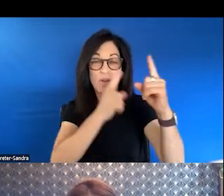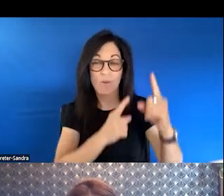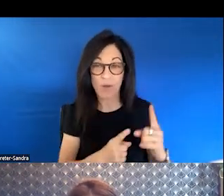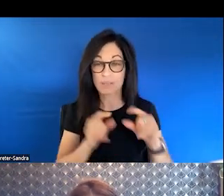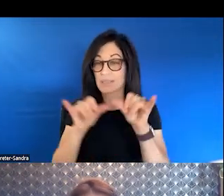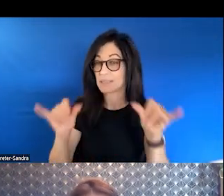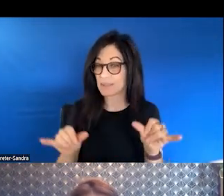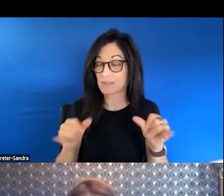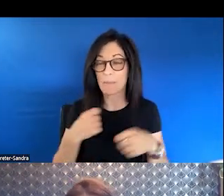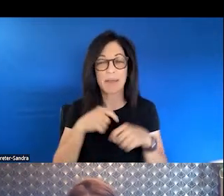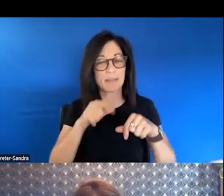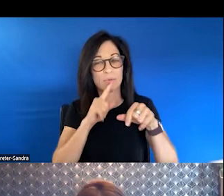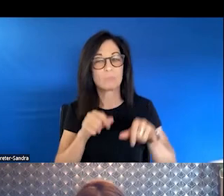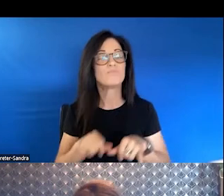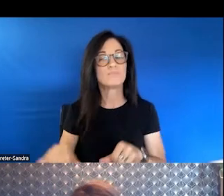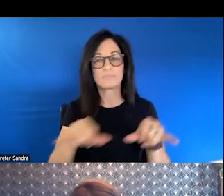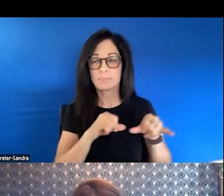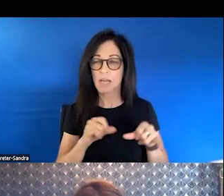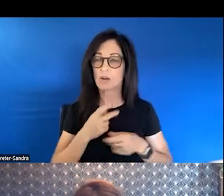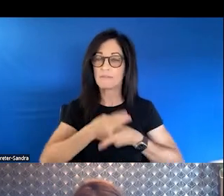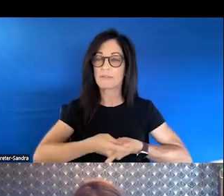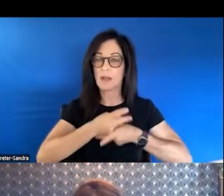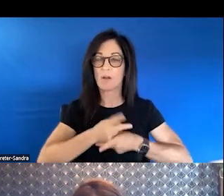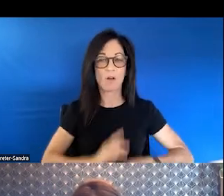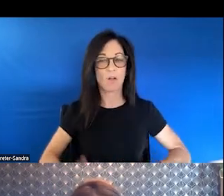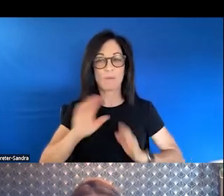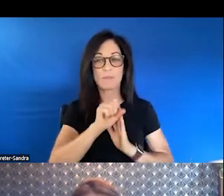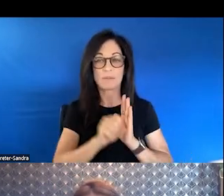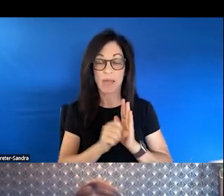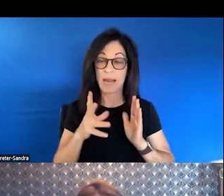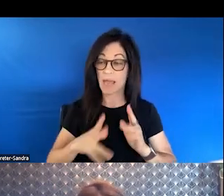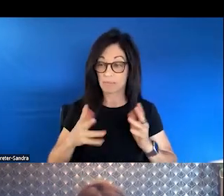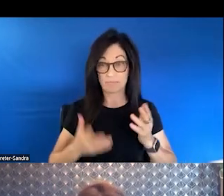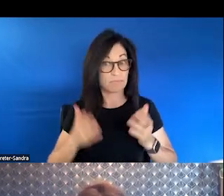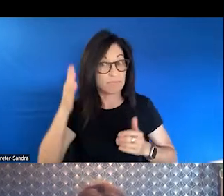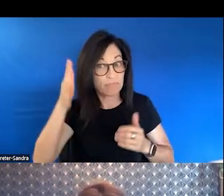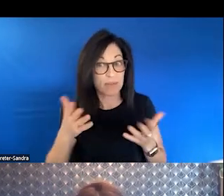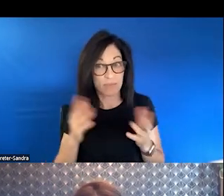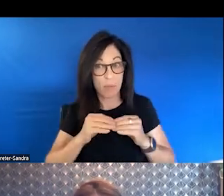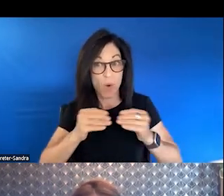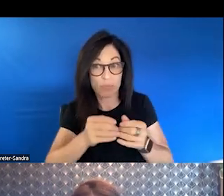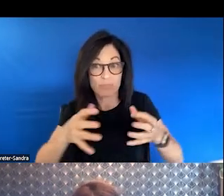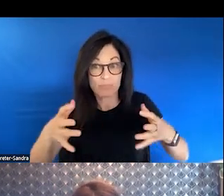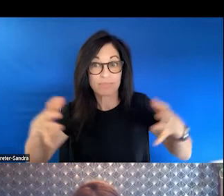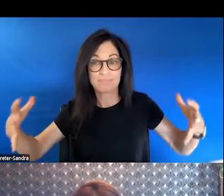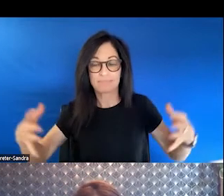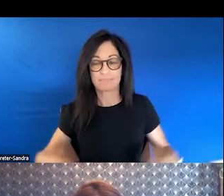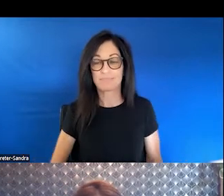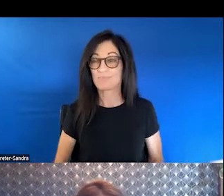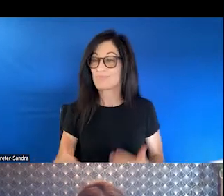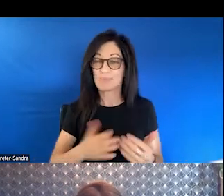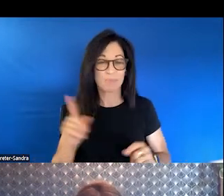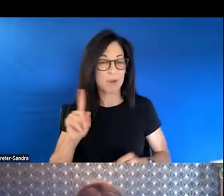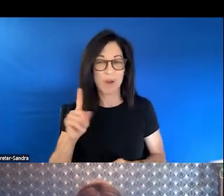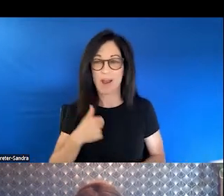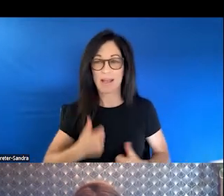this a standard of care across the state and hopefully eventually even farther. That no matter where I live, I want to know if I'm